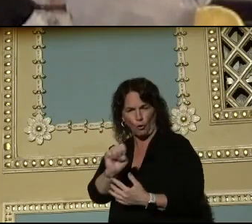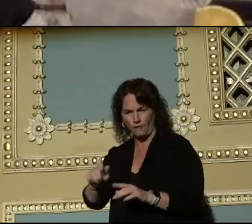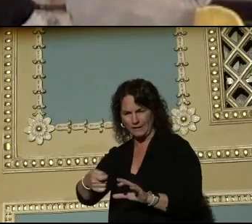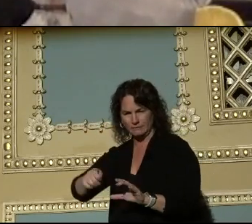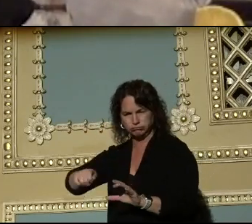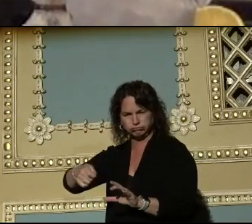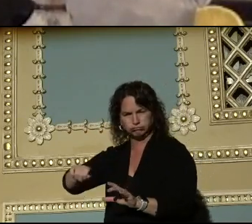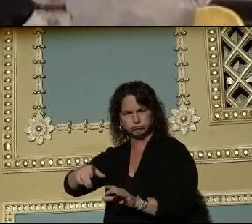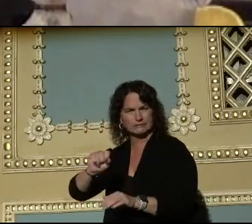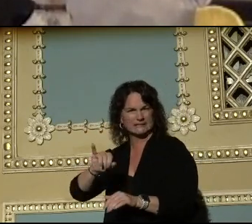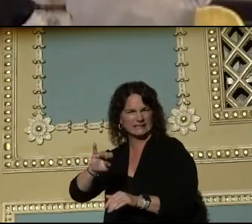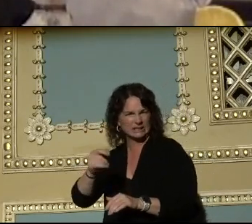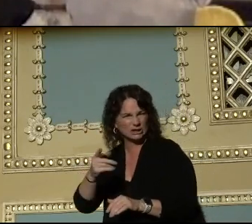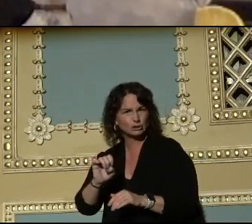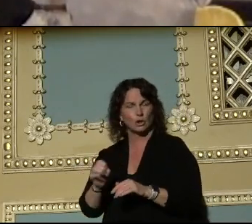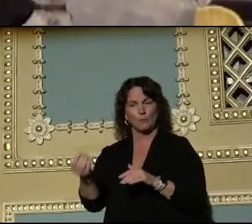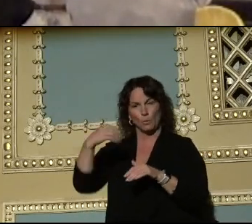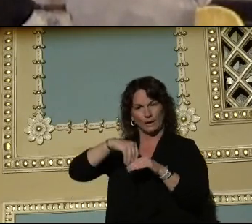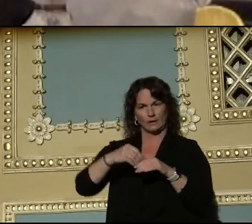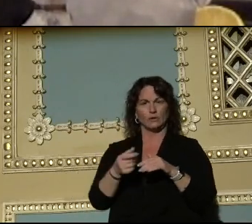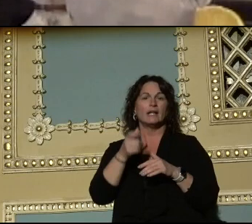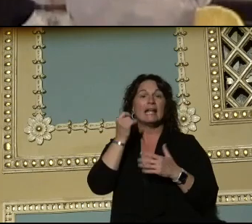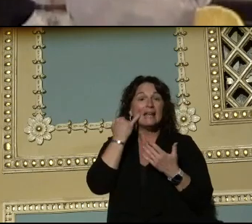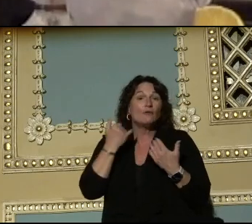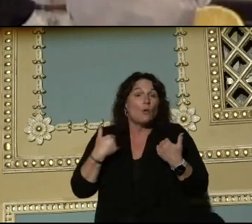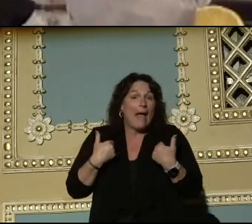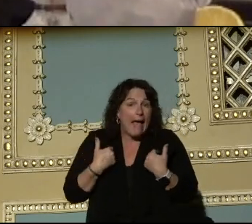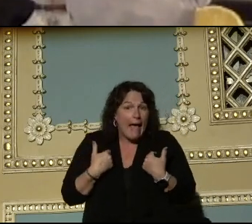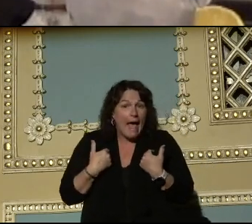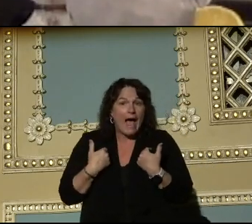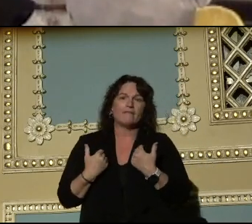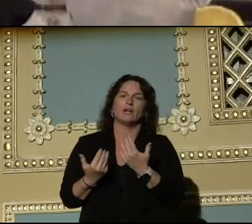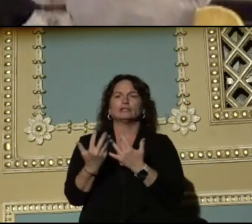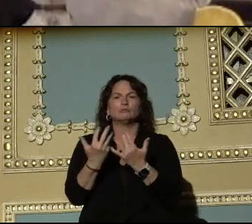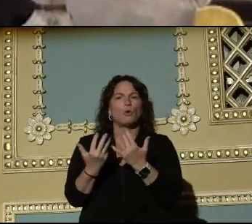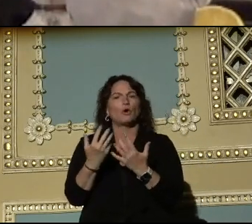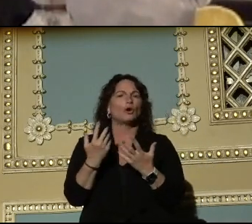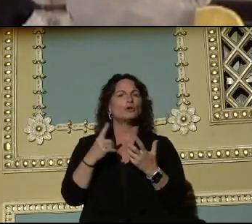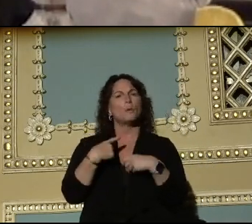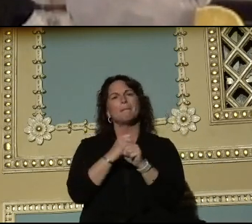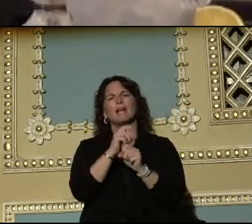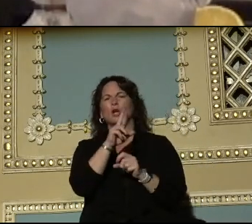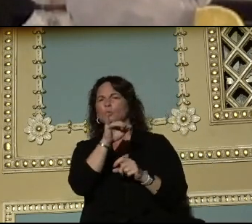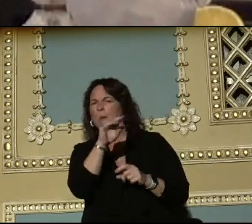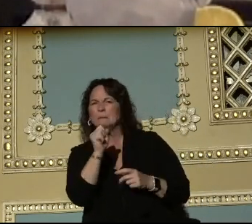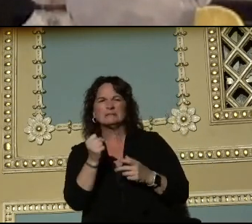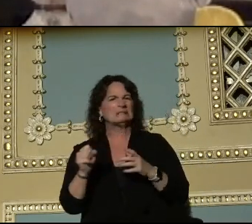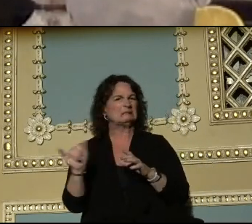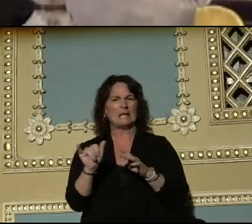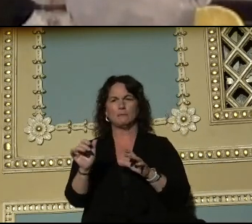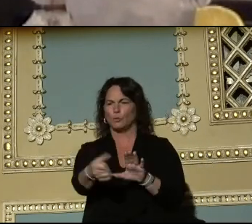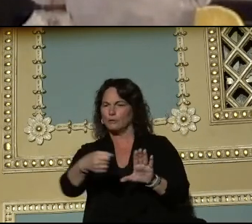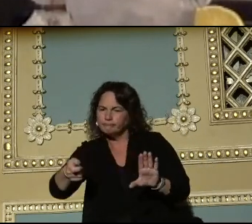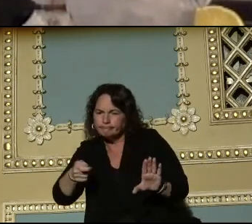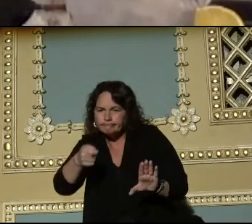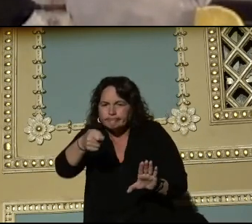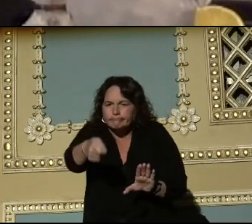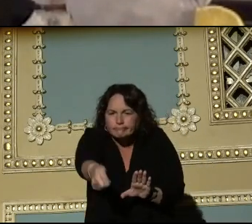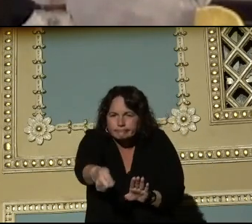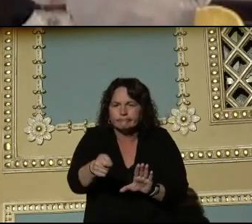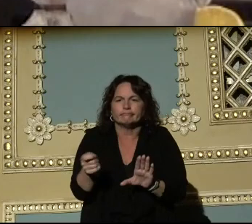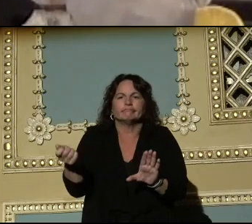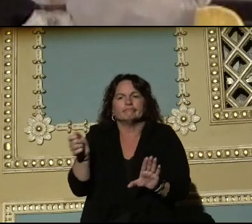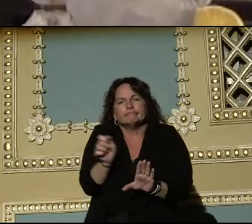you could, if you have a smoker and you happen to be smoking ribs or something this weekend, you could place your rosemary in there to get that